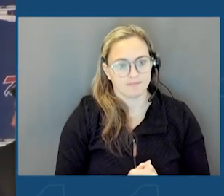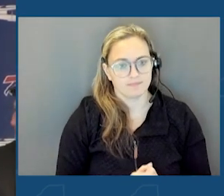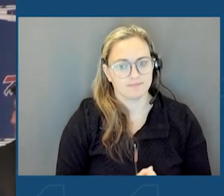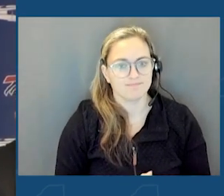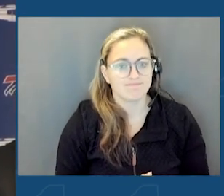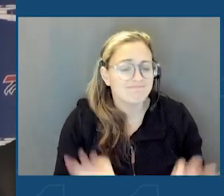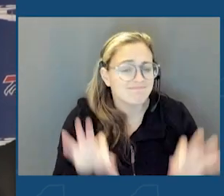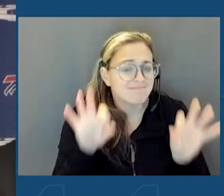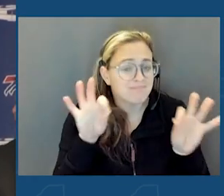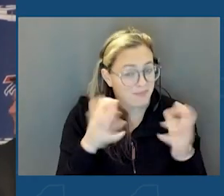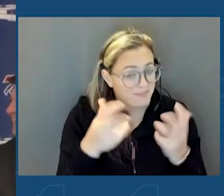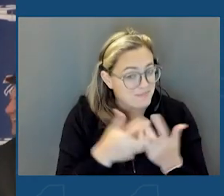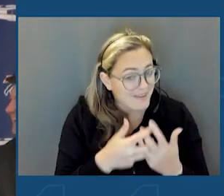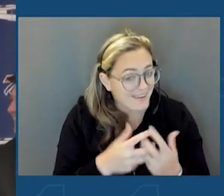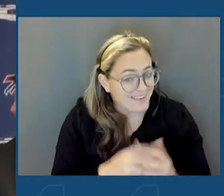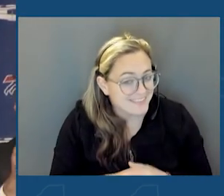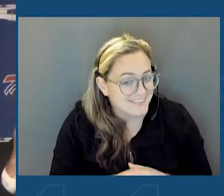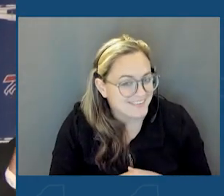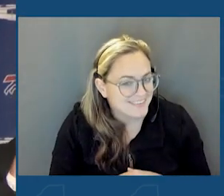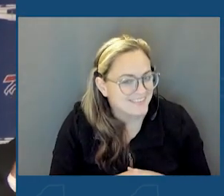Perfect match.